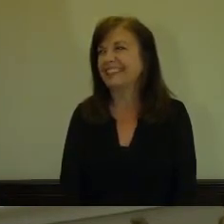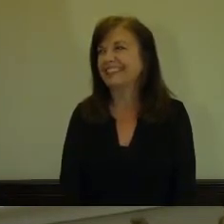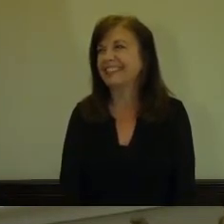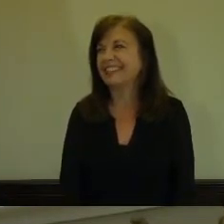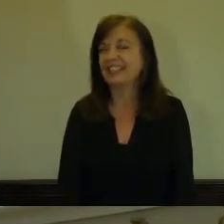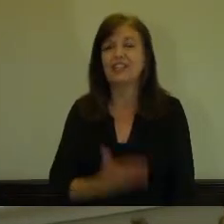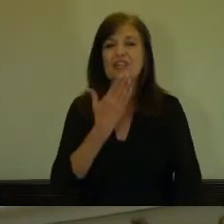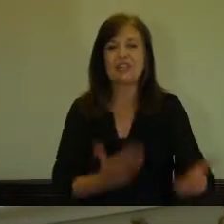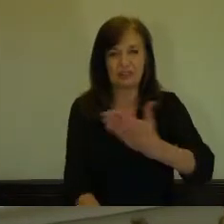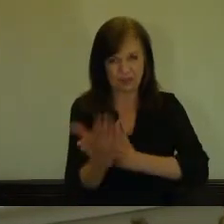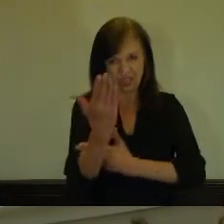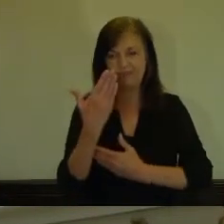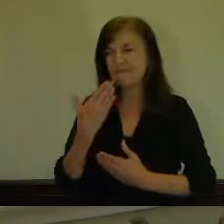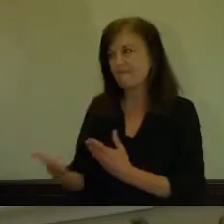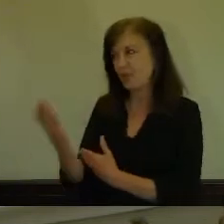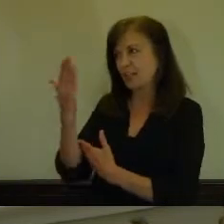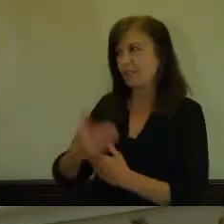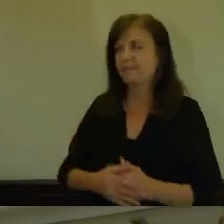Good morning.